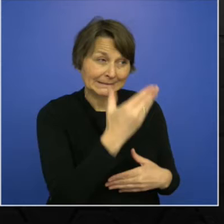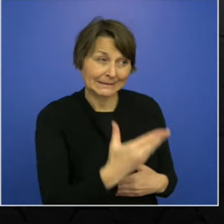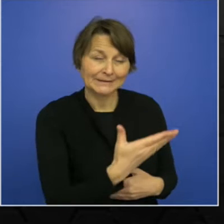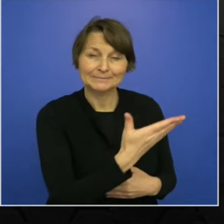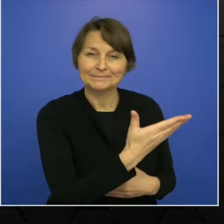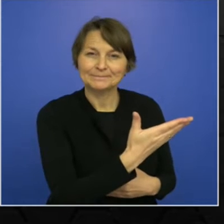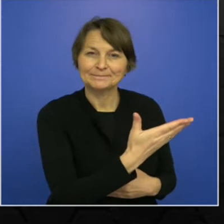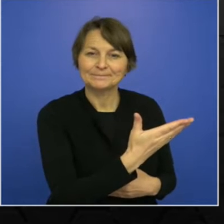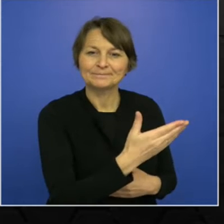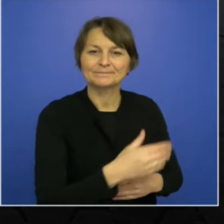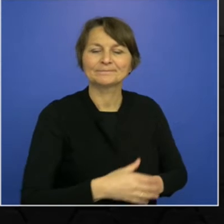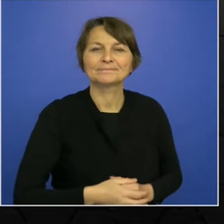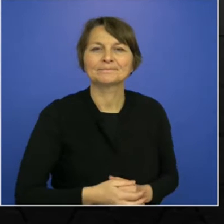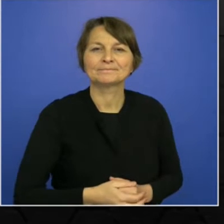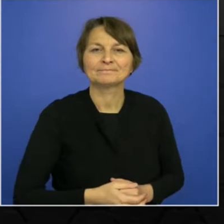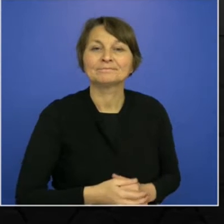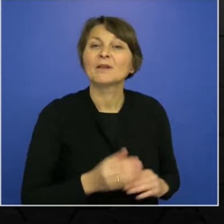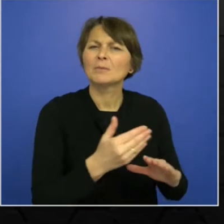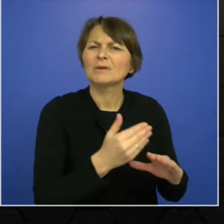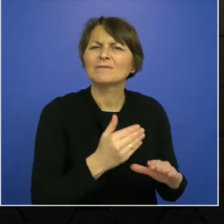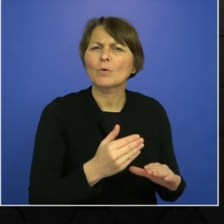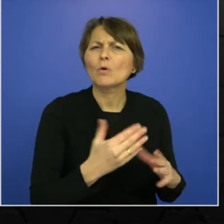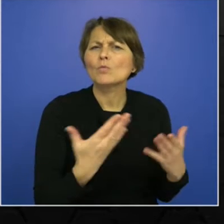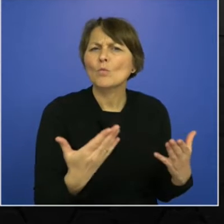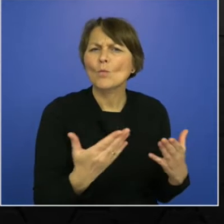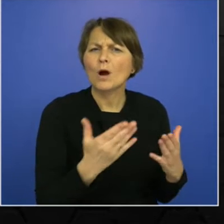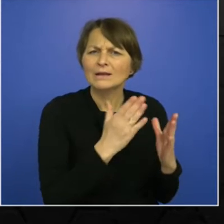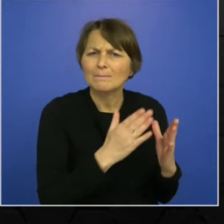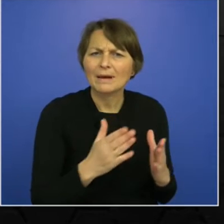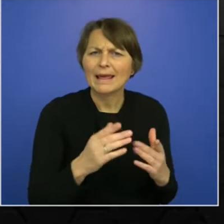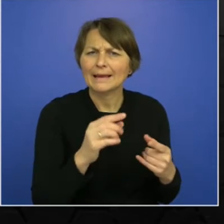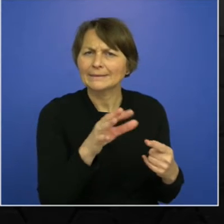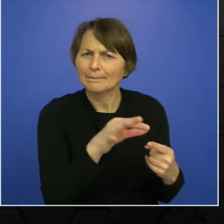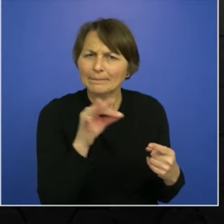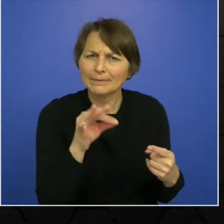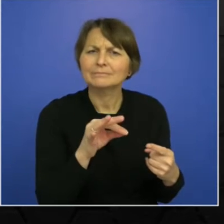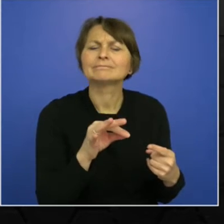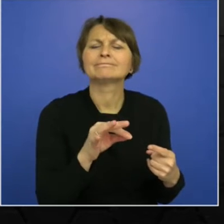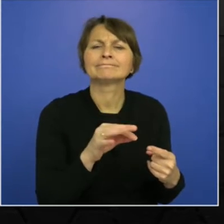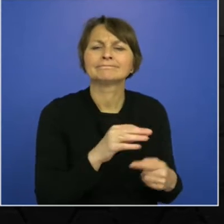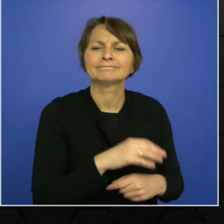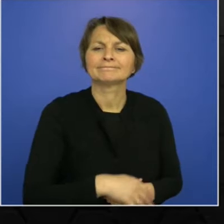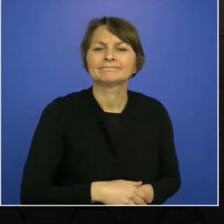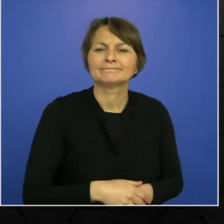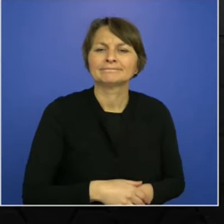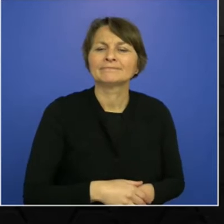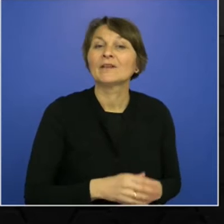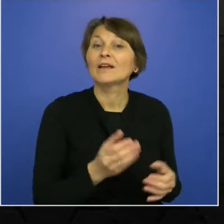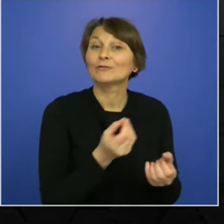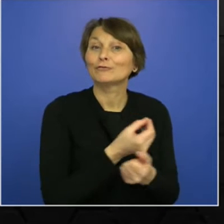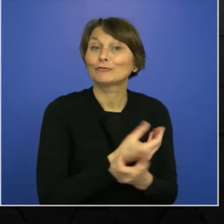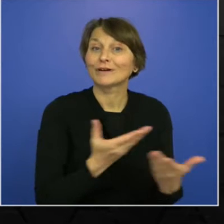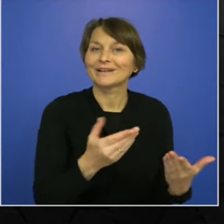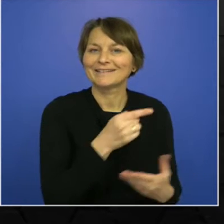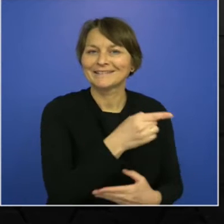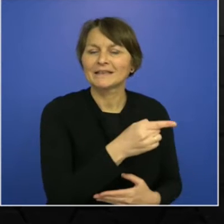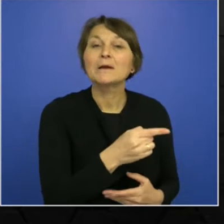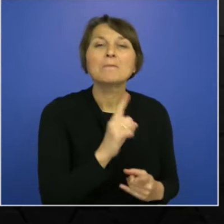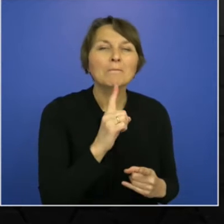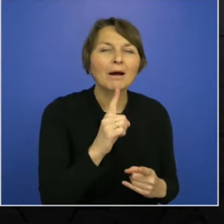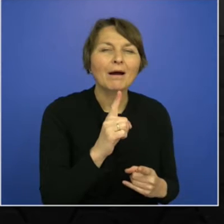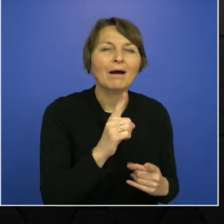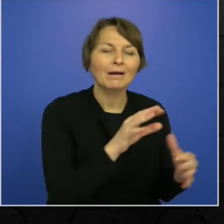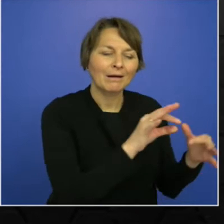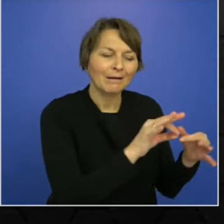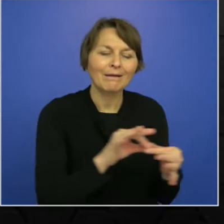the plan you have selected. We have selected the free plan. And the most important thing here is the link to the management portal. So